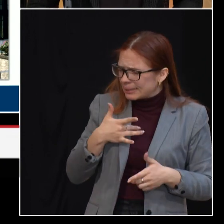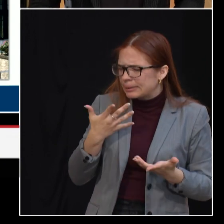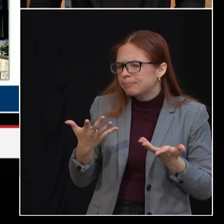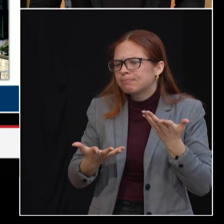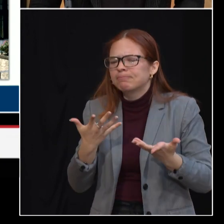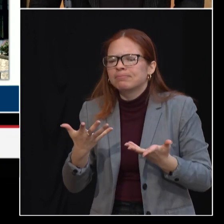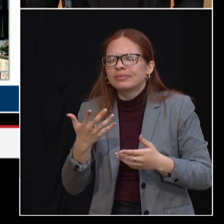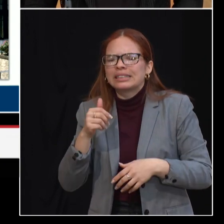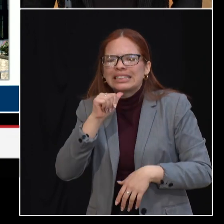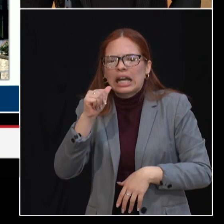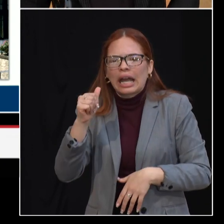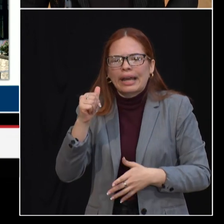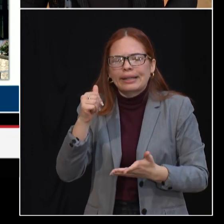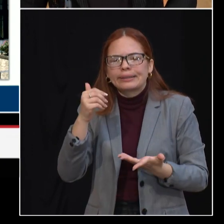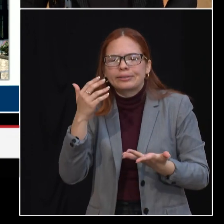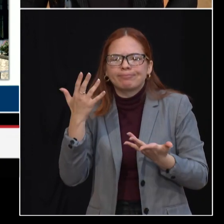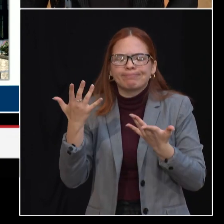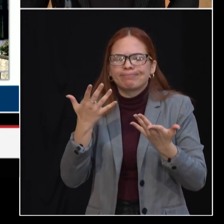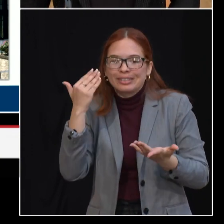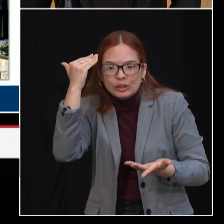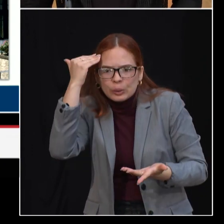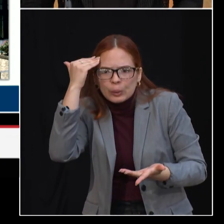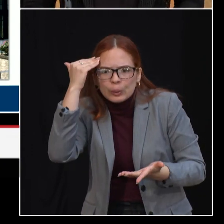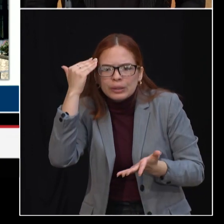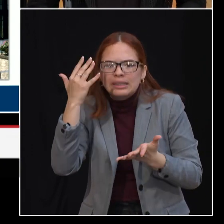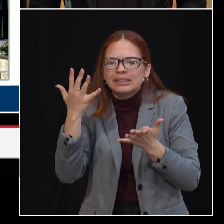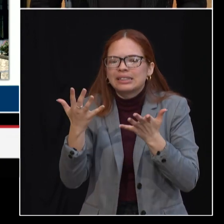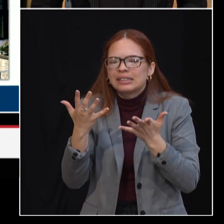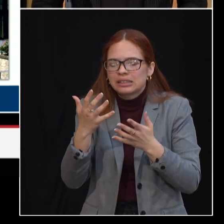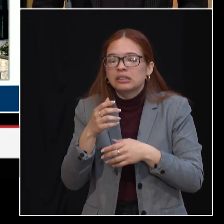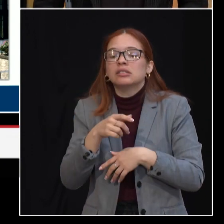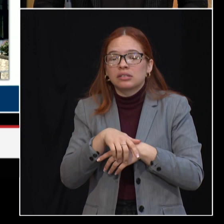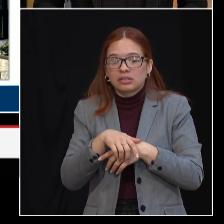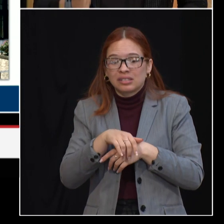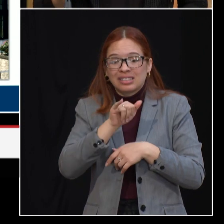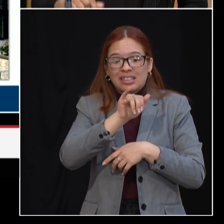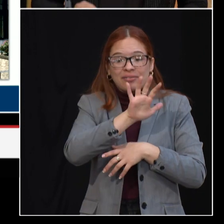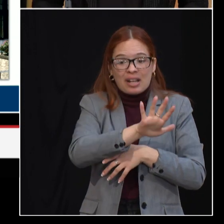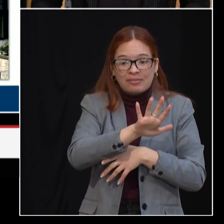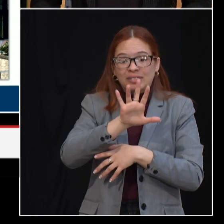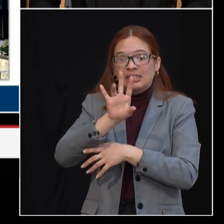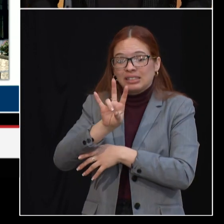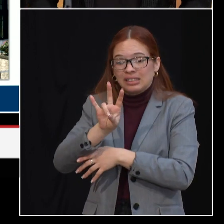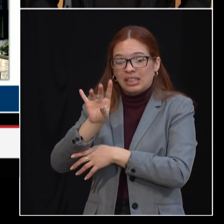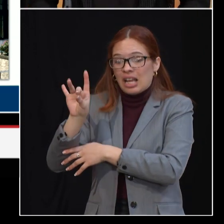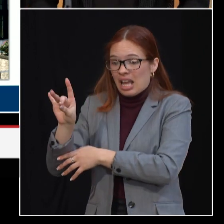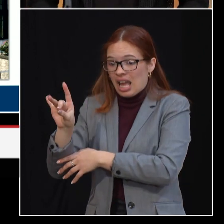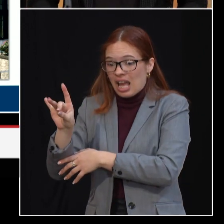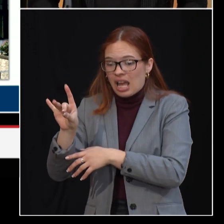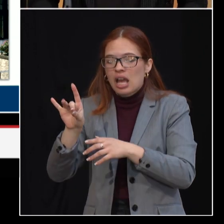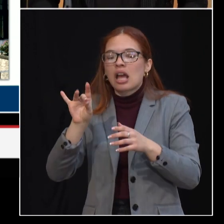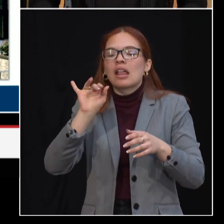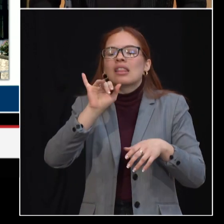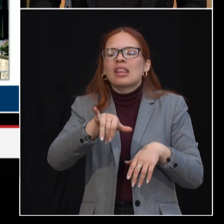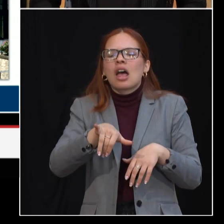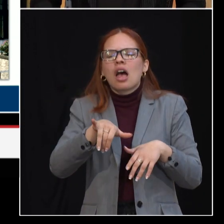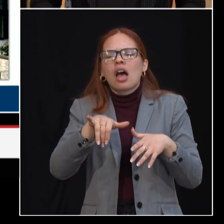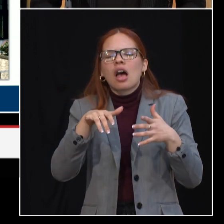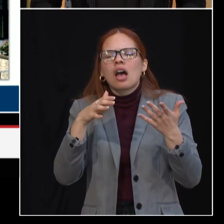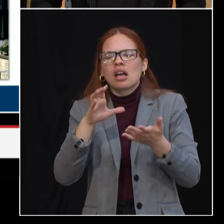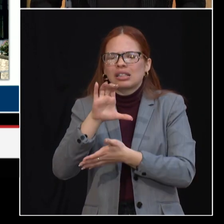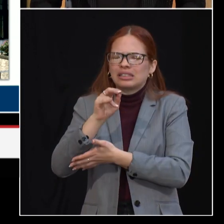of, especially in wards 4, 5, 7, and 8. And that is civic spaces that commemorate the